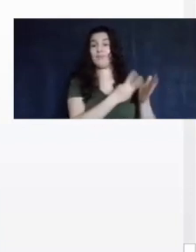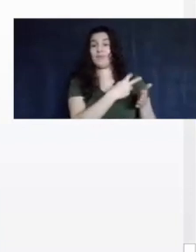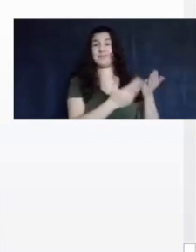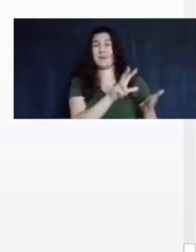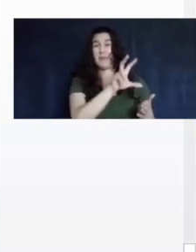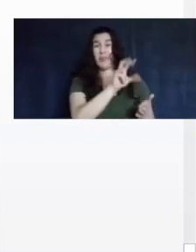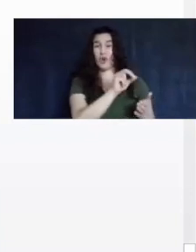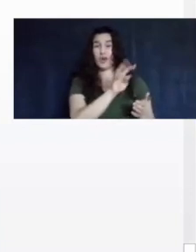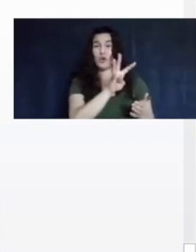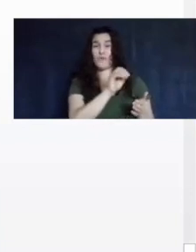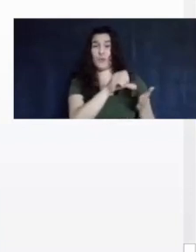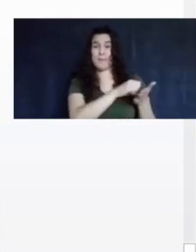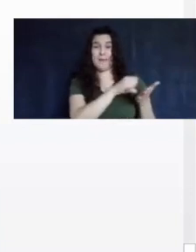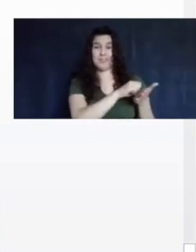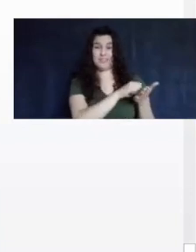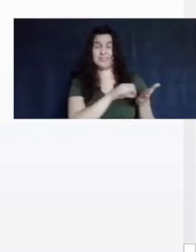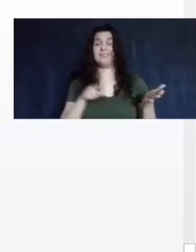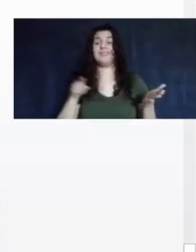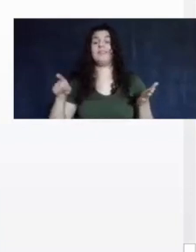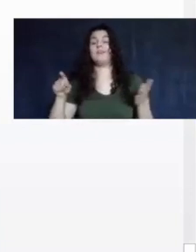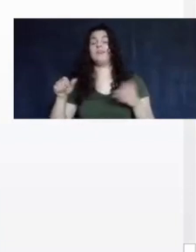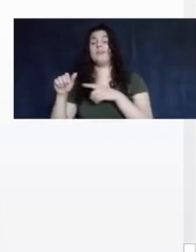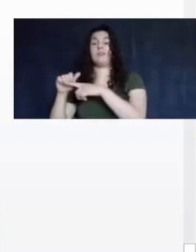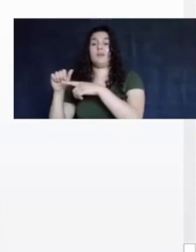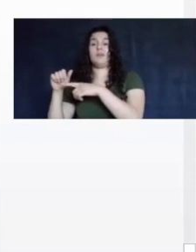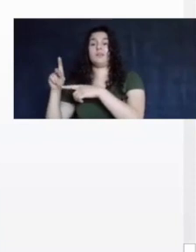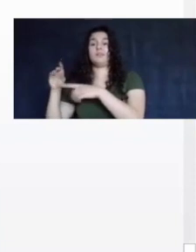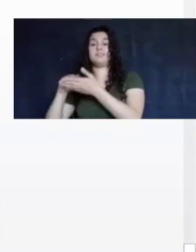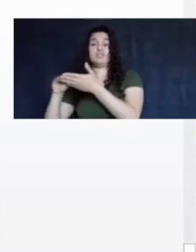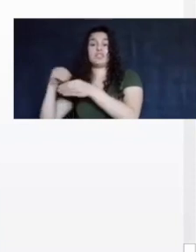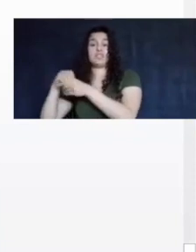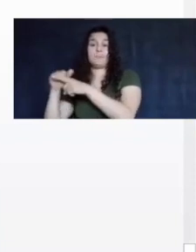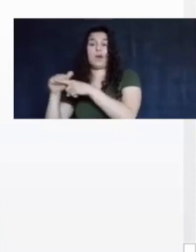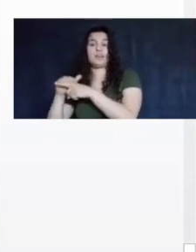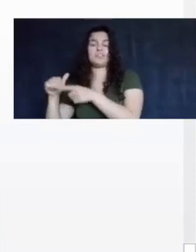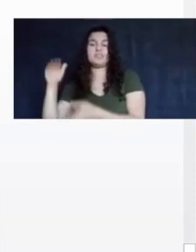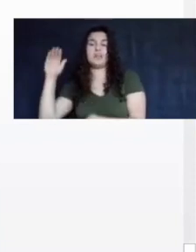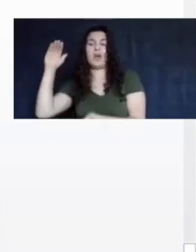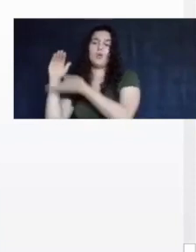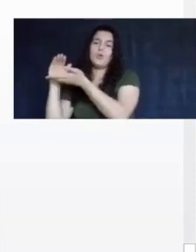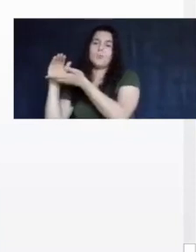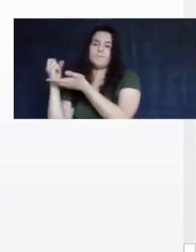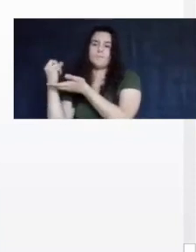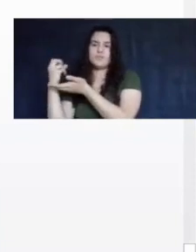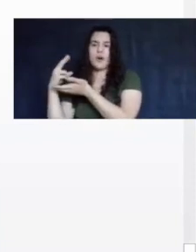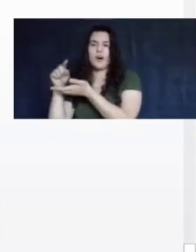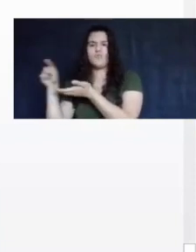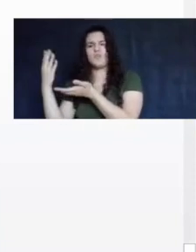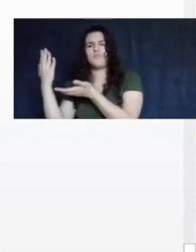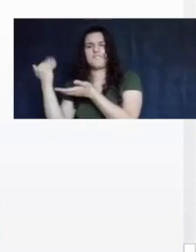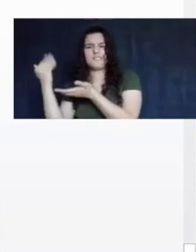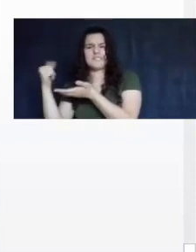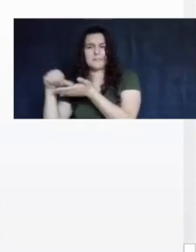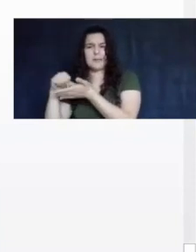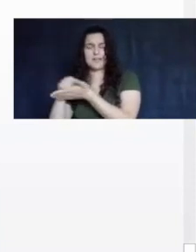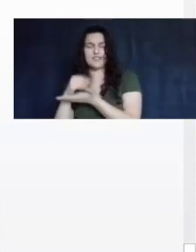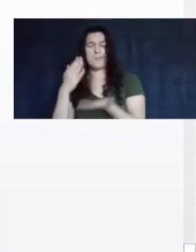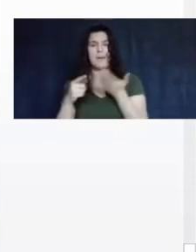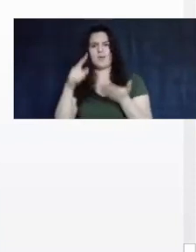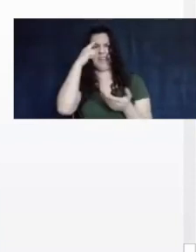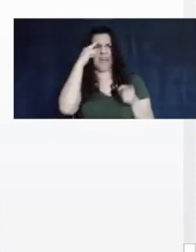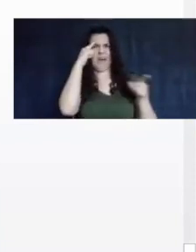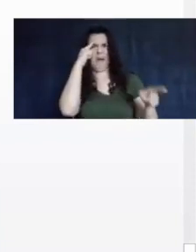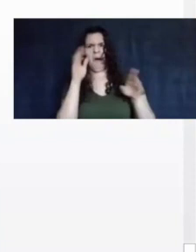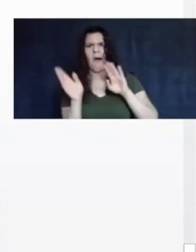A dissertation in practice lit review may be 12 to 15 pages. Sounds like, why would I ever do a traditional if I could